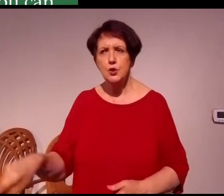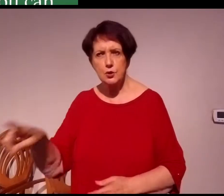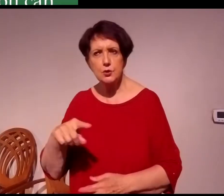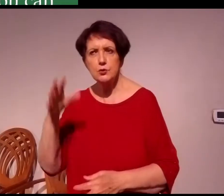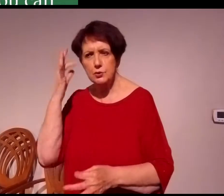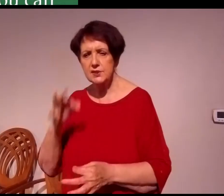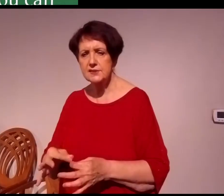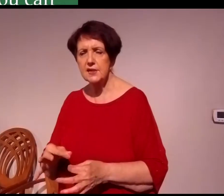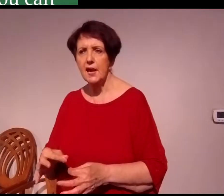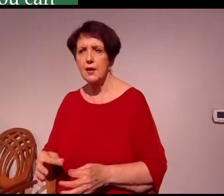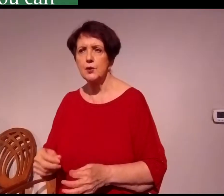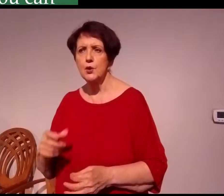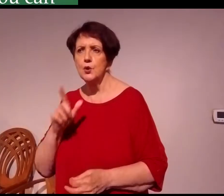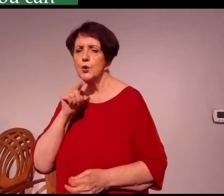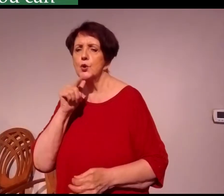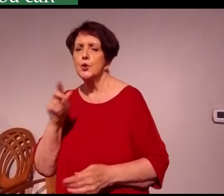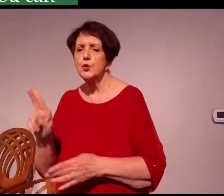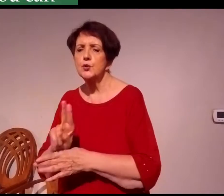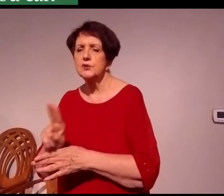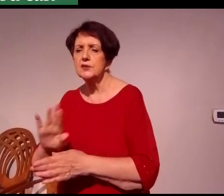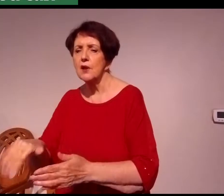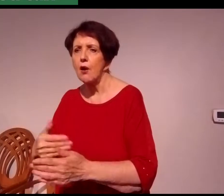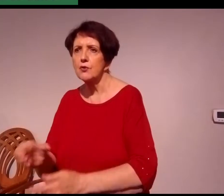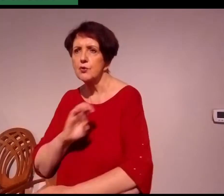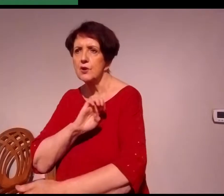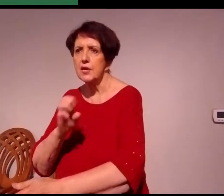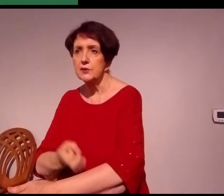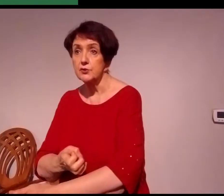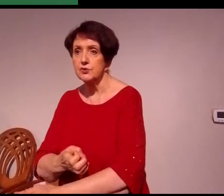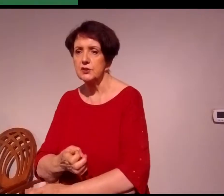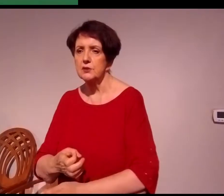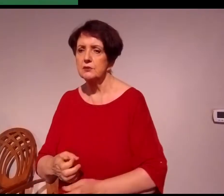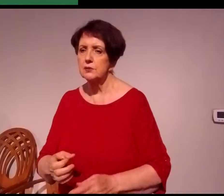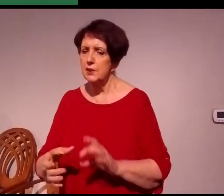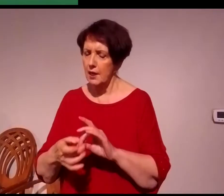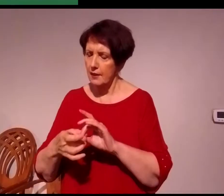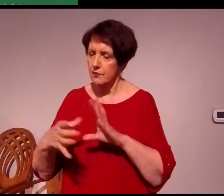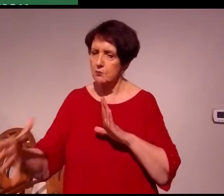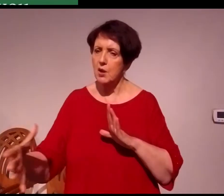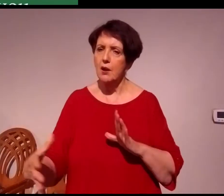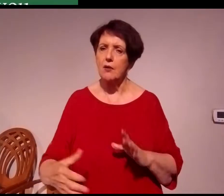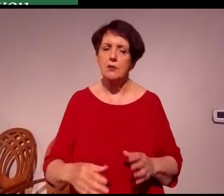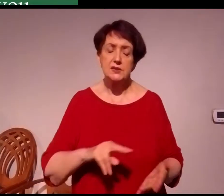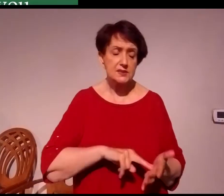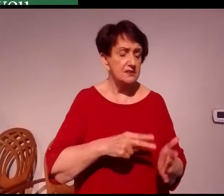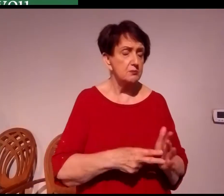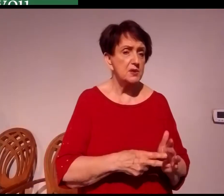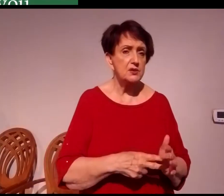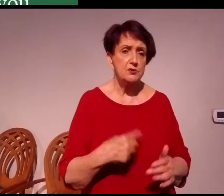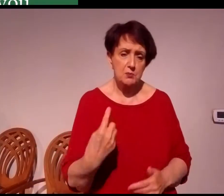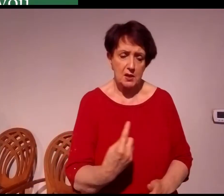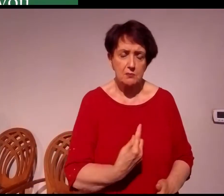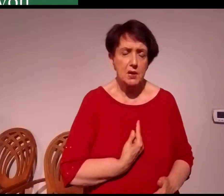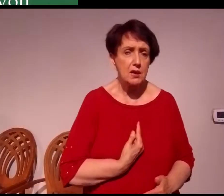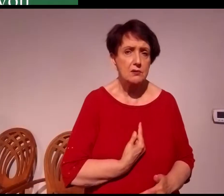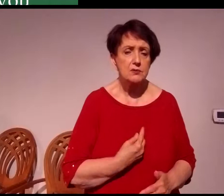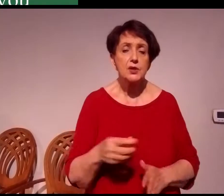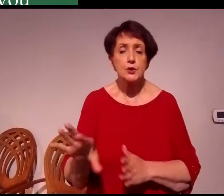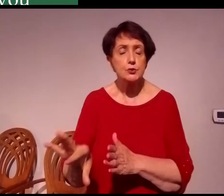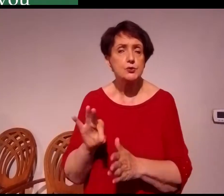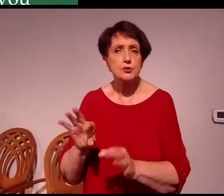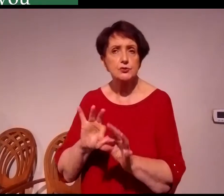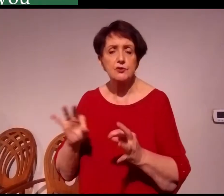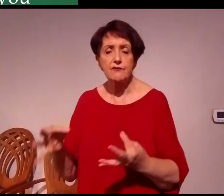energy and then purge them so you can soar. This does not mean you become a hermit. It means you choose your family,